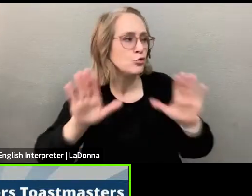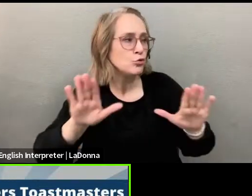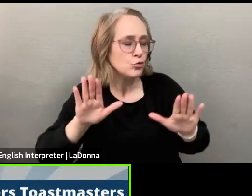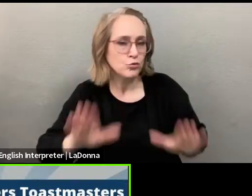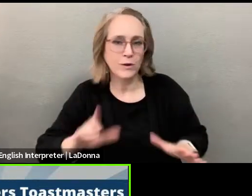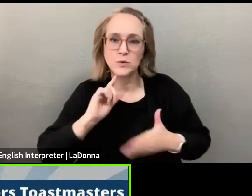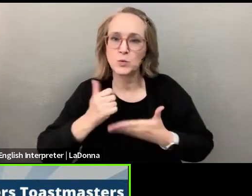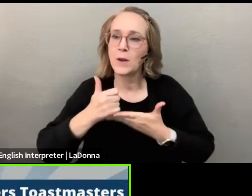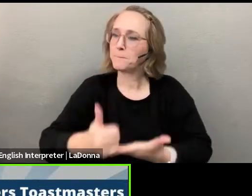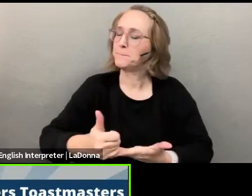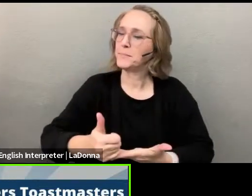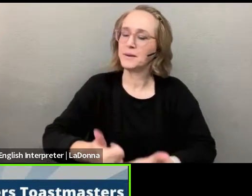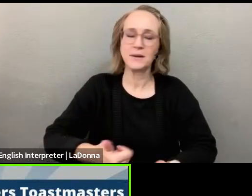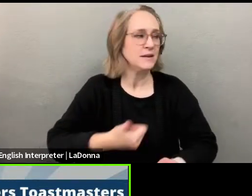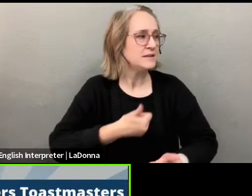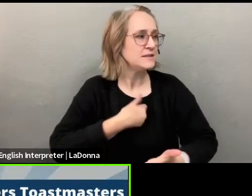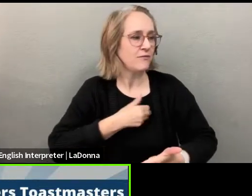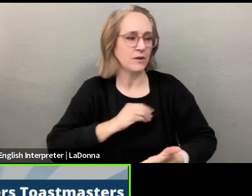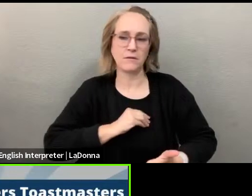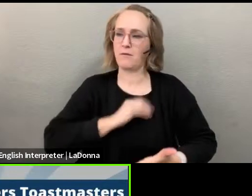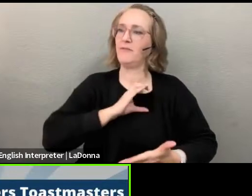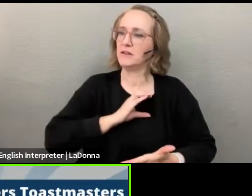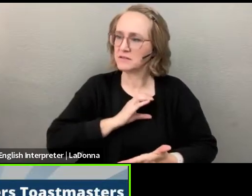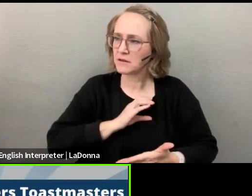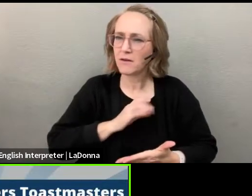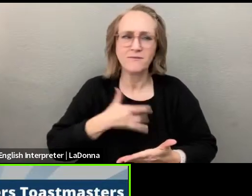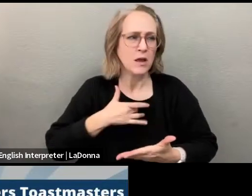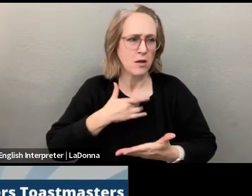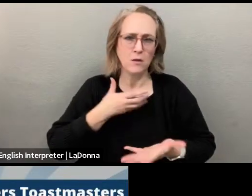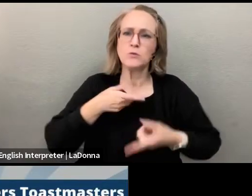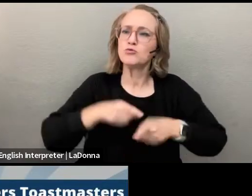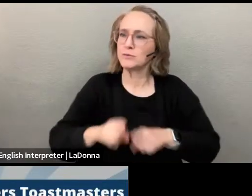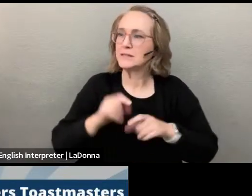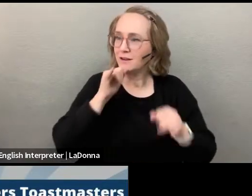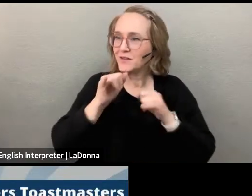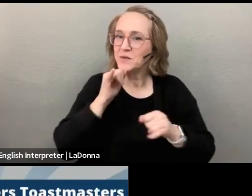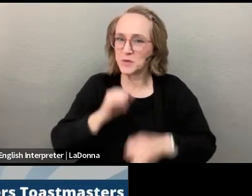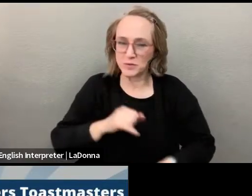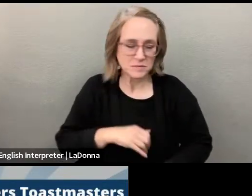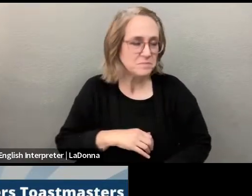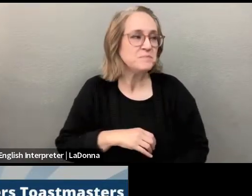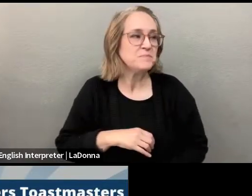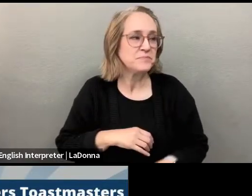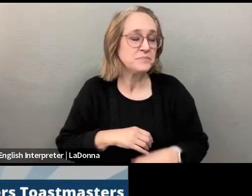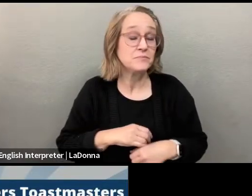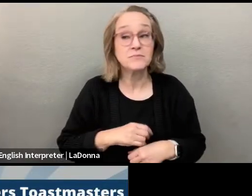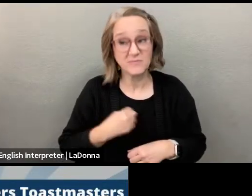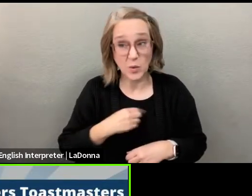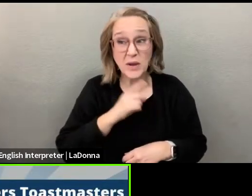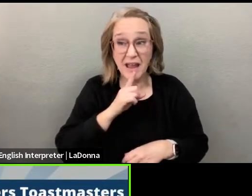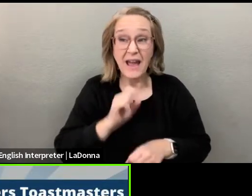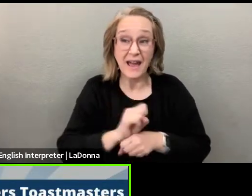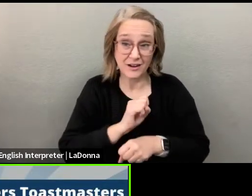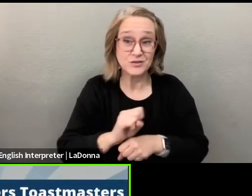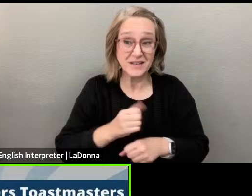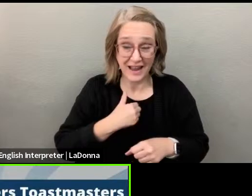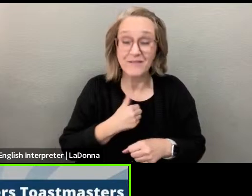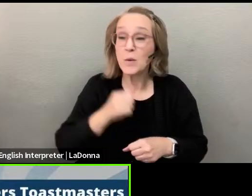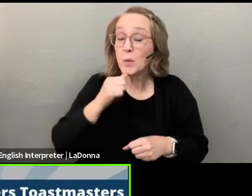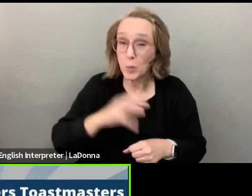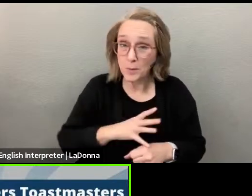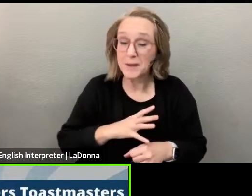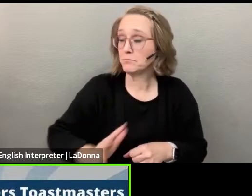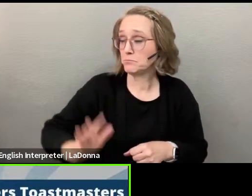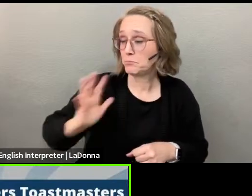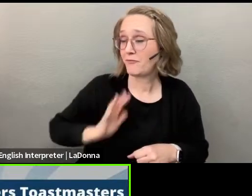boosting their self-confidence and feeling more comfortable in interviews. And we actually have a woman who was a